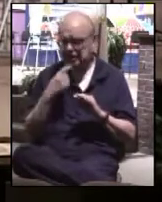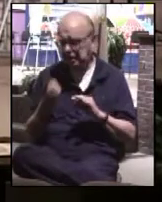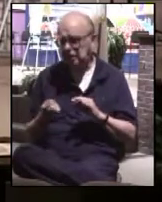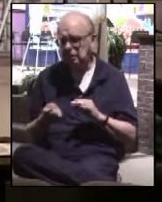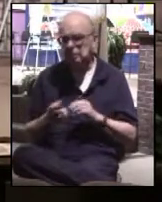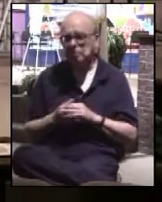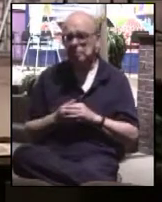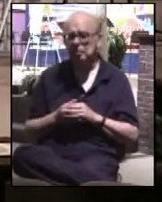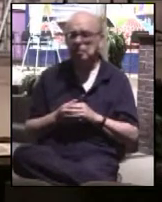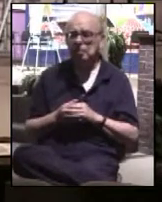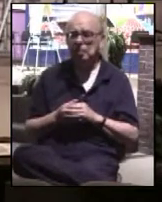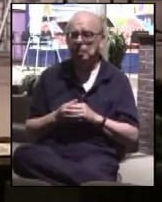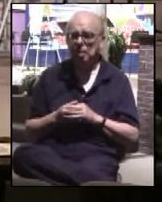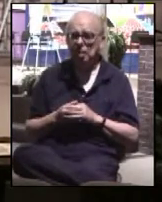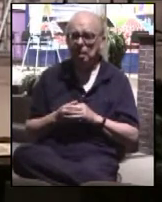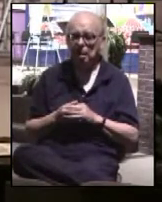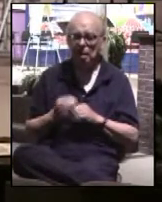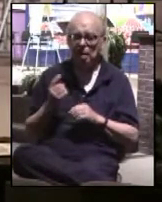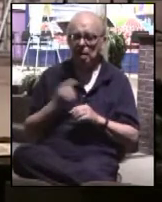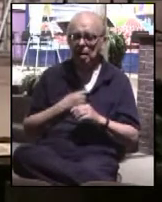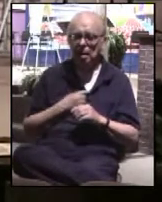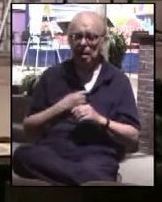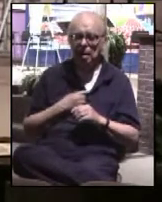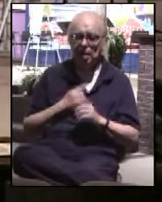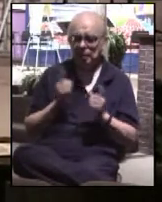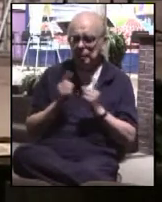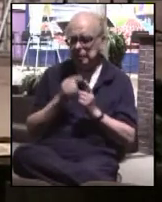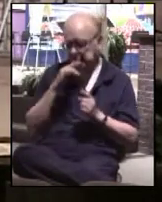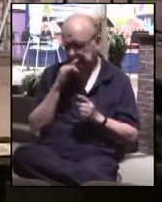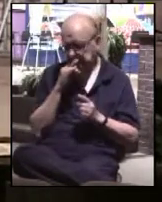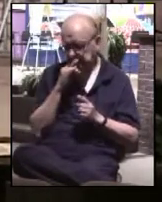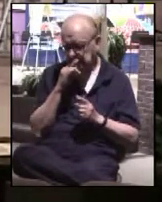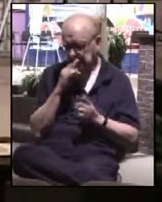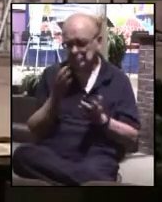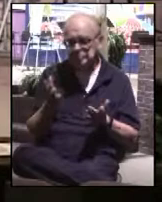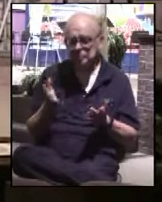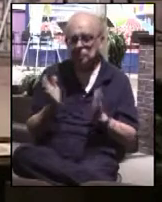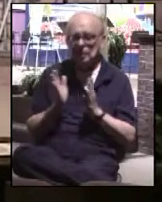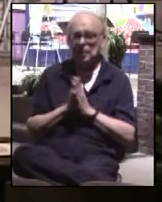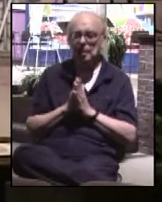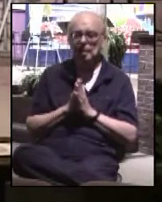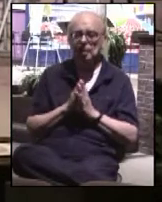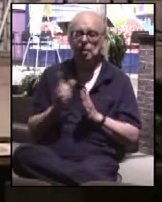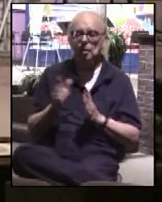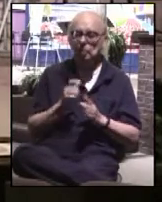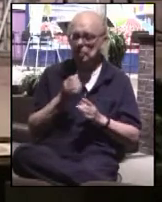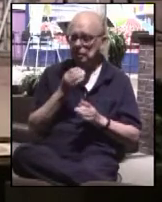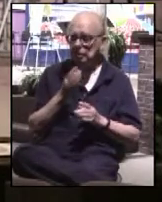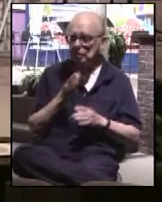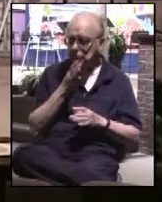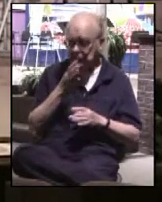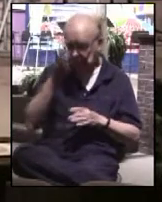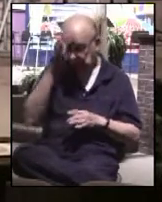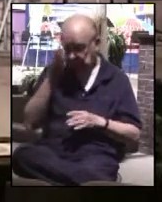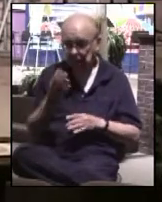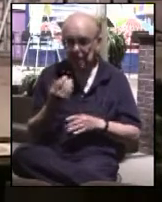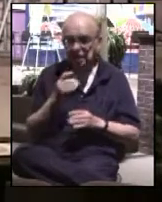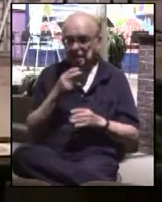we we have we run into kids and and you ask where's your mom and dad and they say i don't know